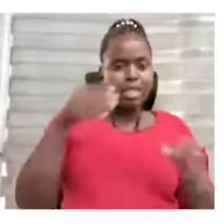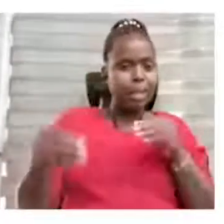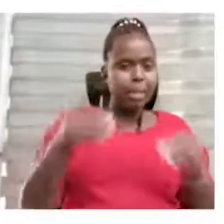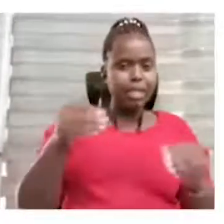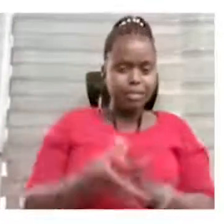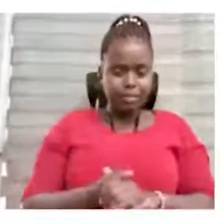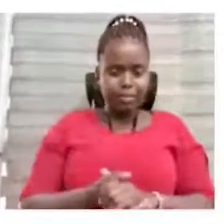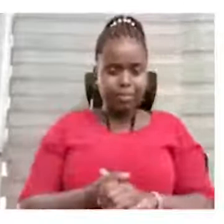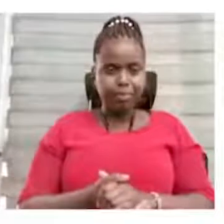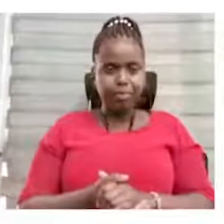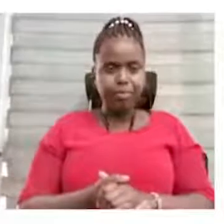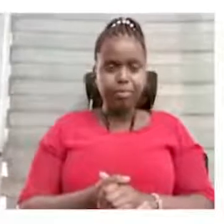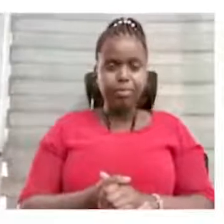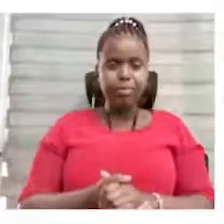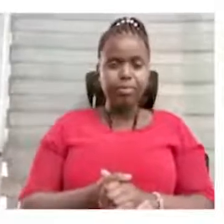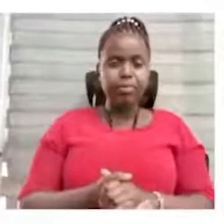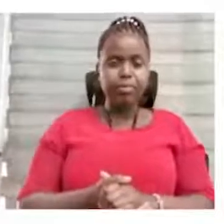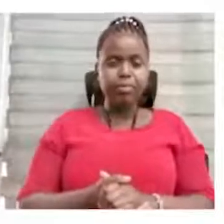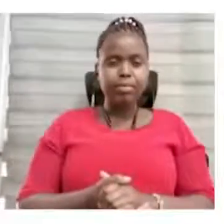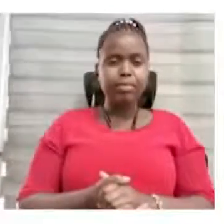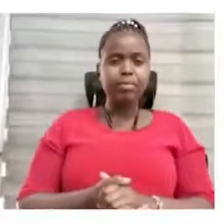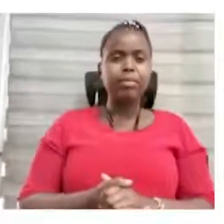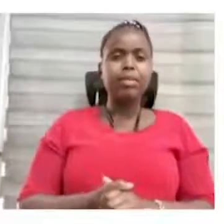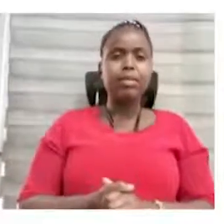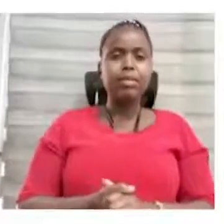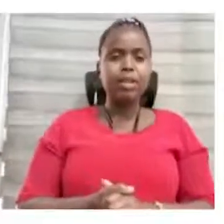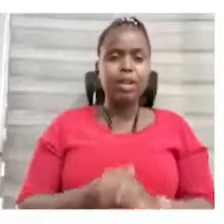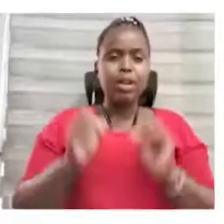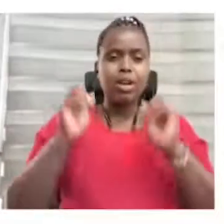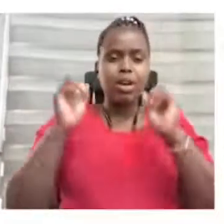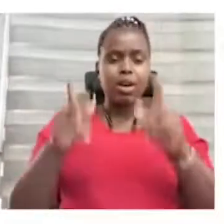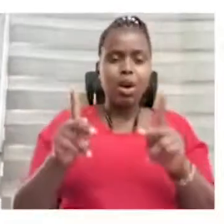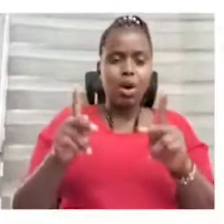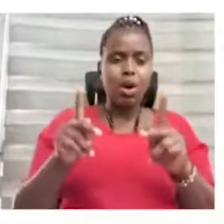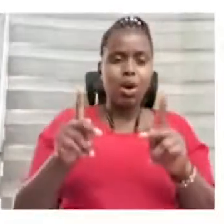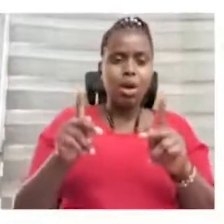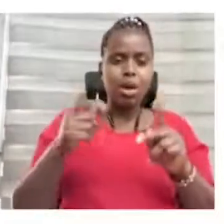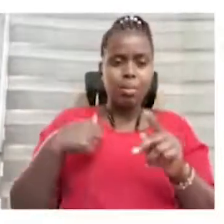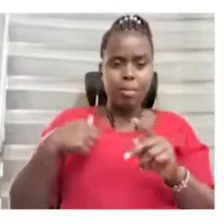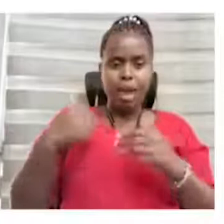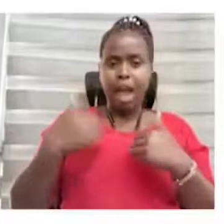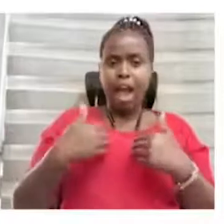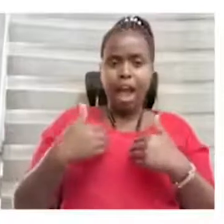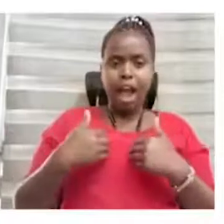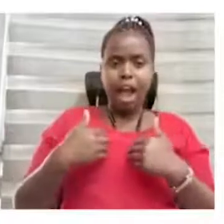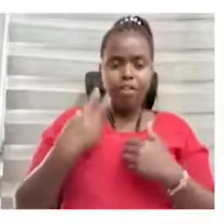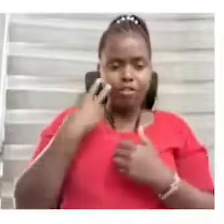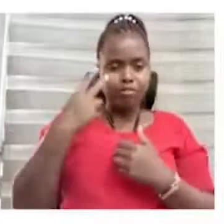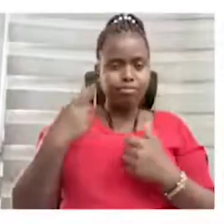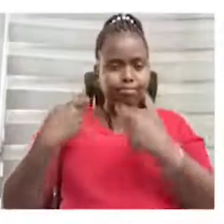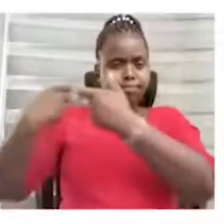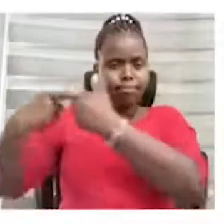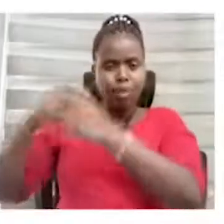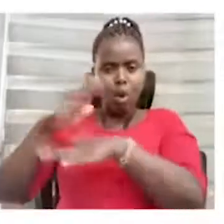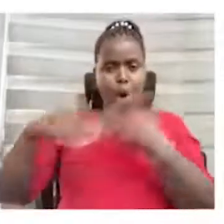Thank you. Vodacom, since its inception, had the vision to connect everyone, inclusive of